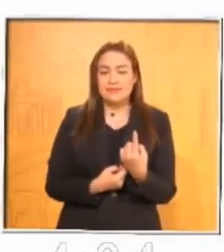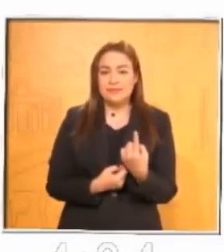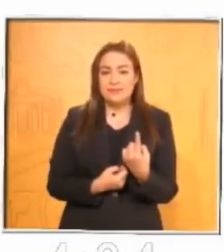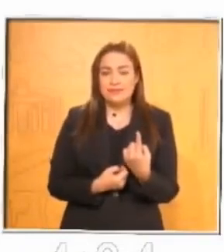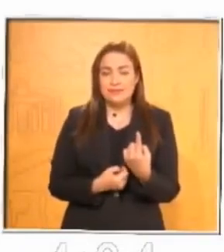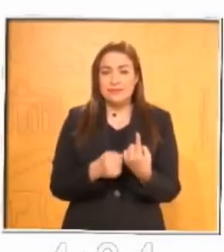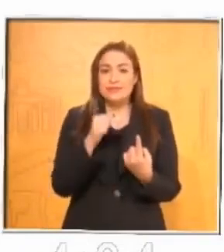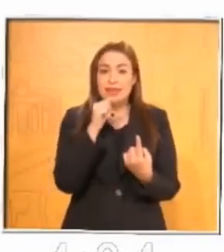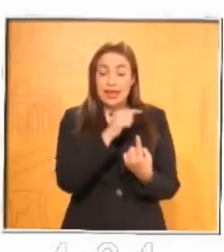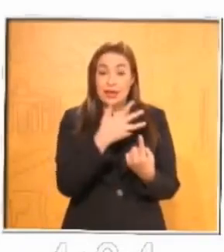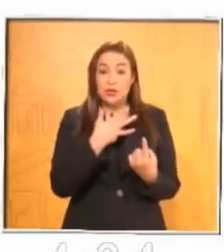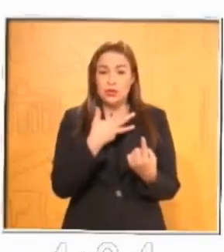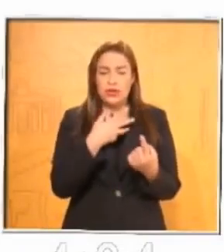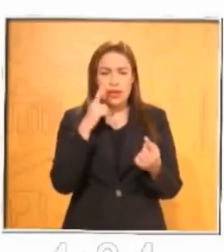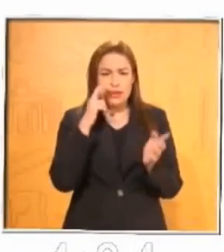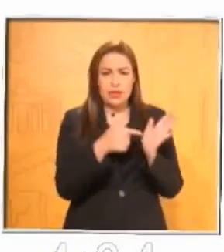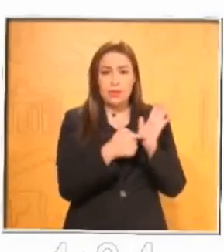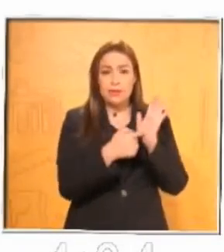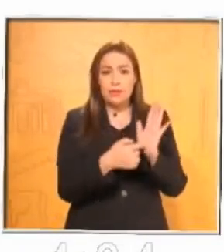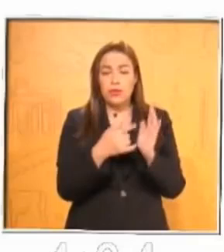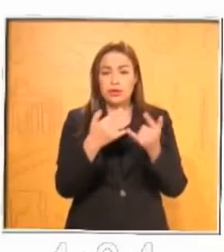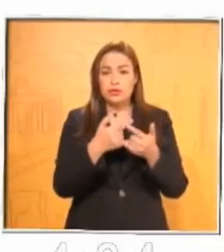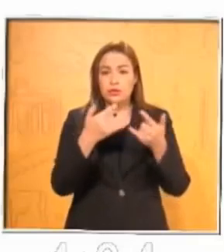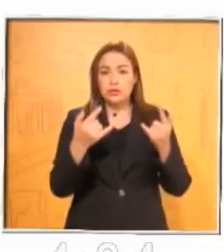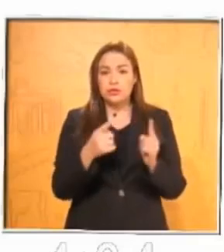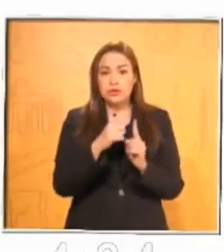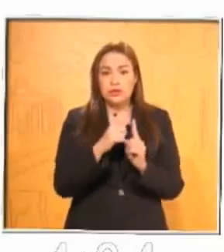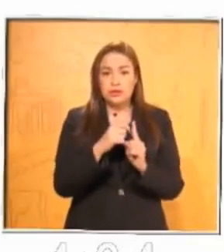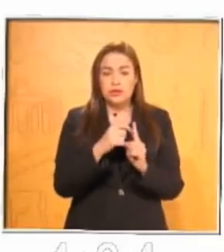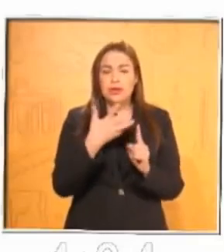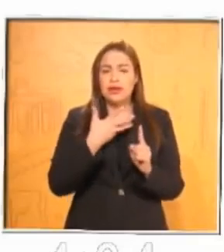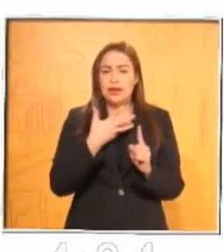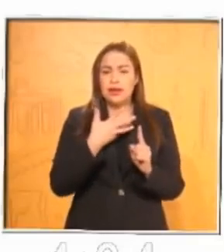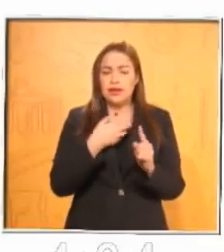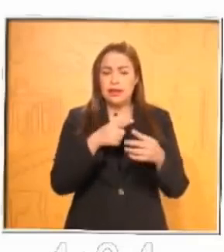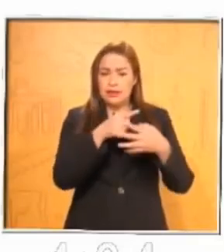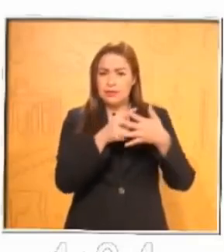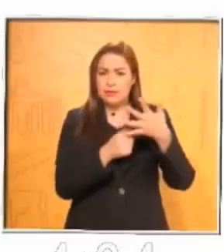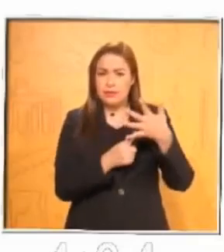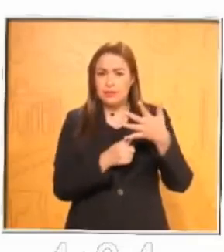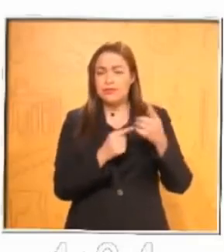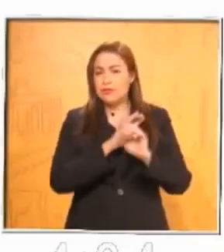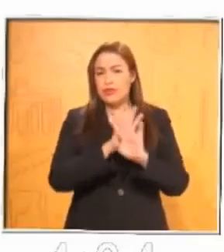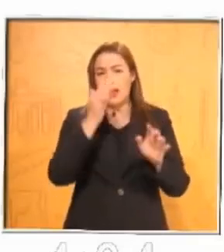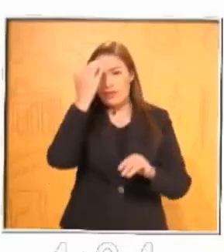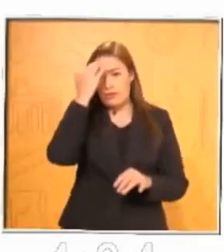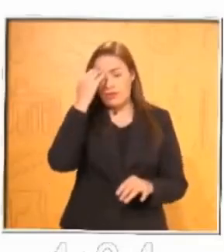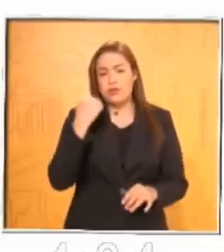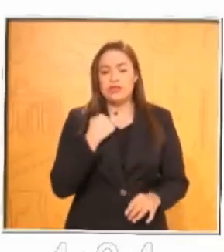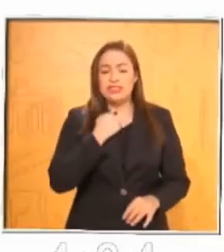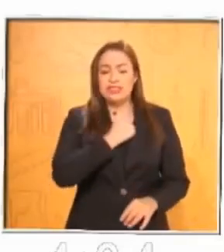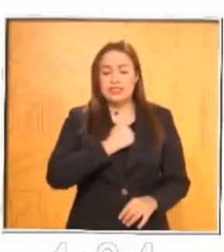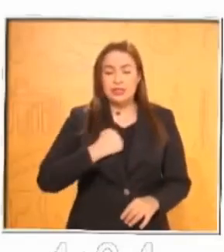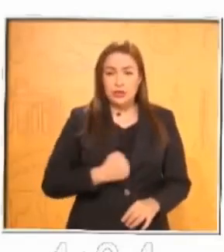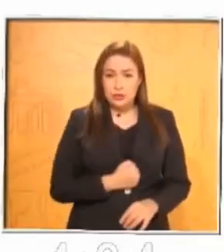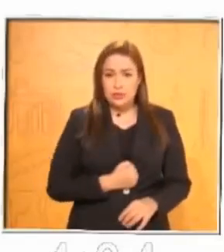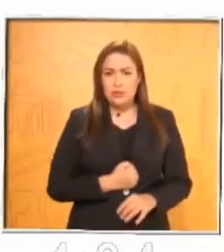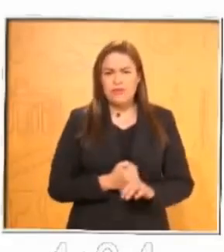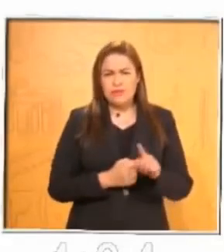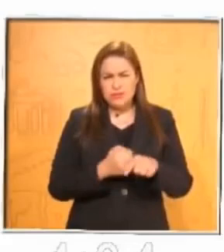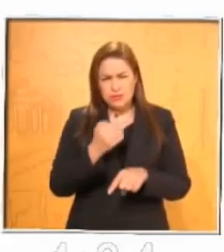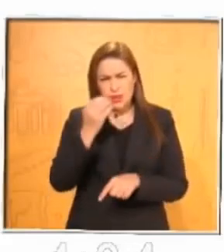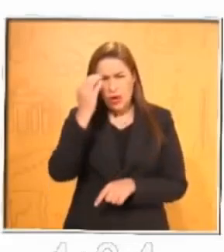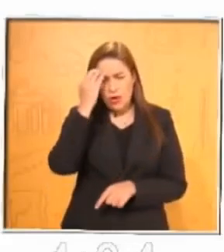here you have a comic with a very known character, Superman. So, do you think it